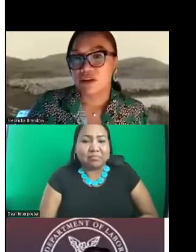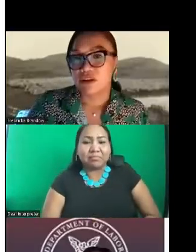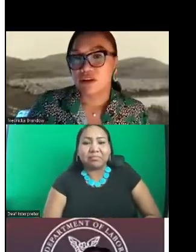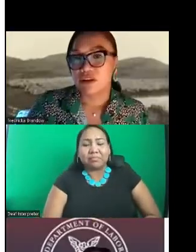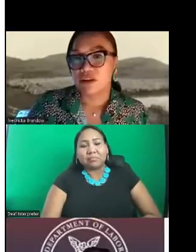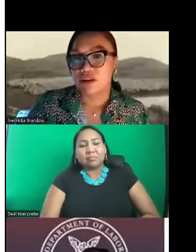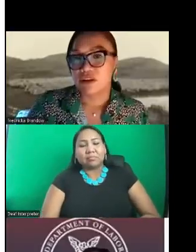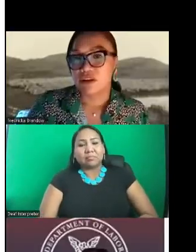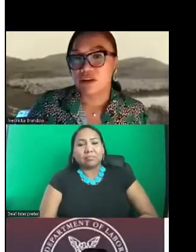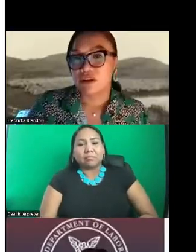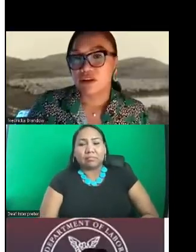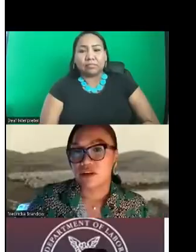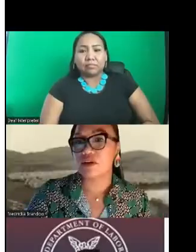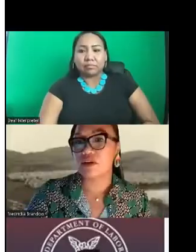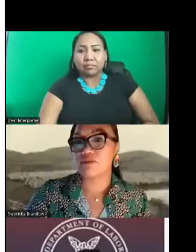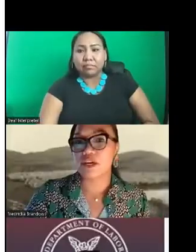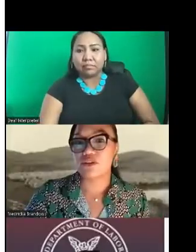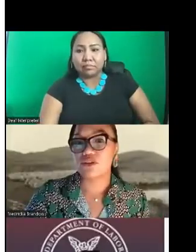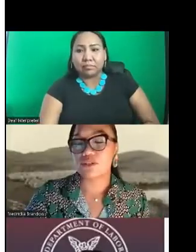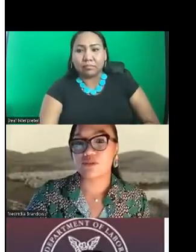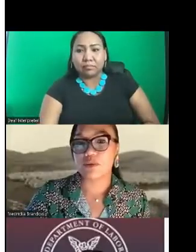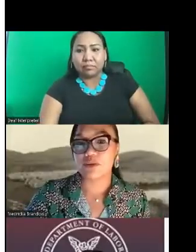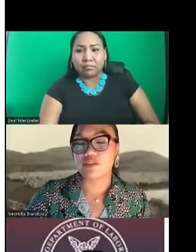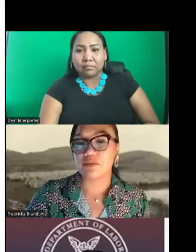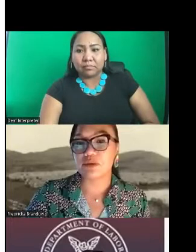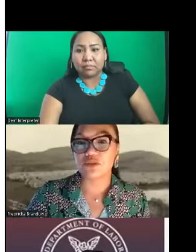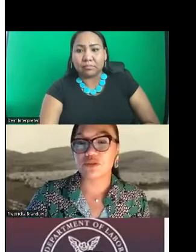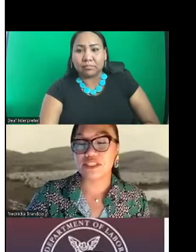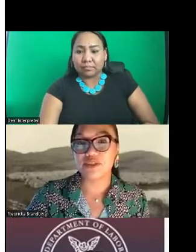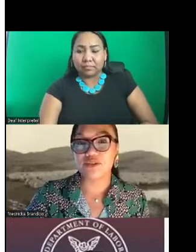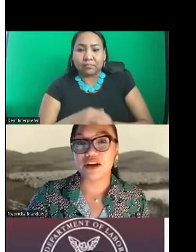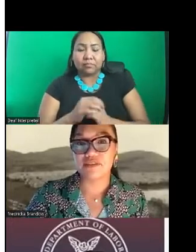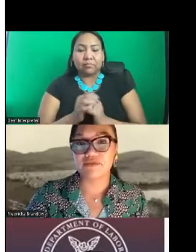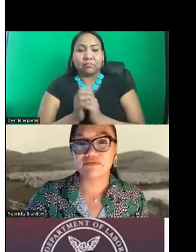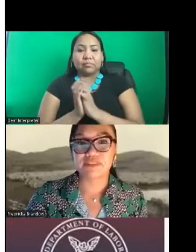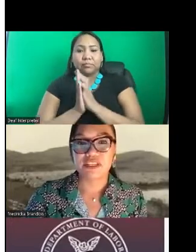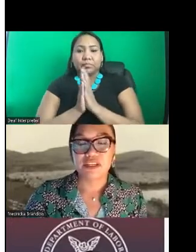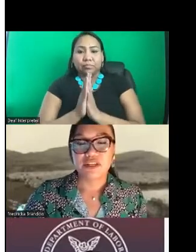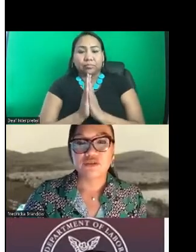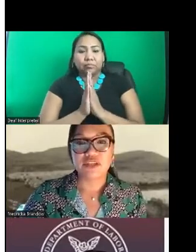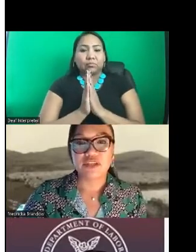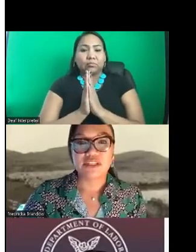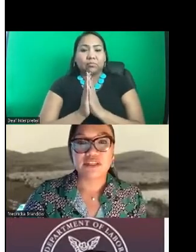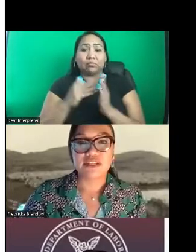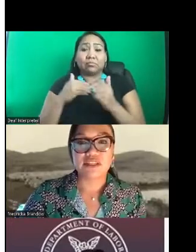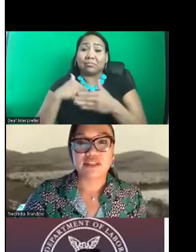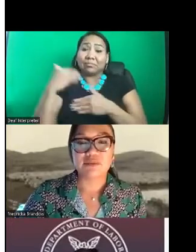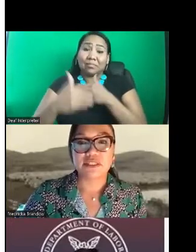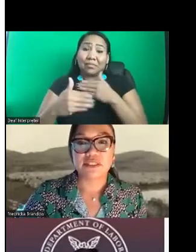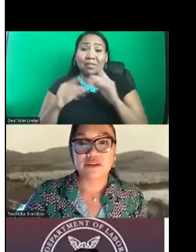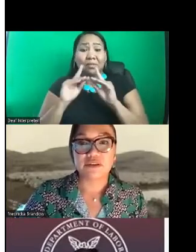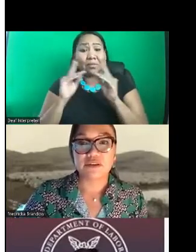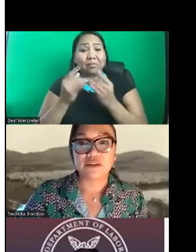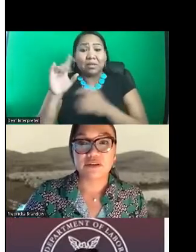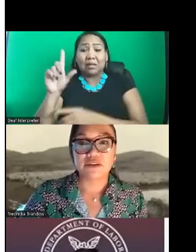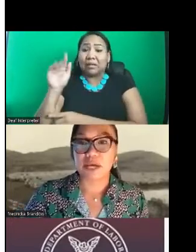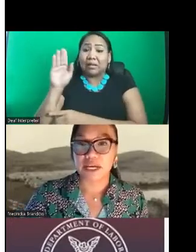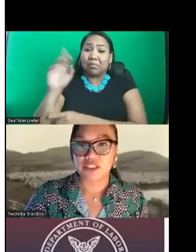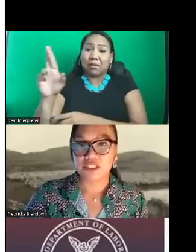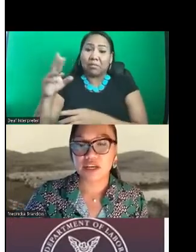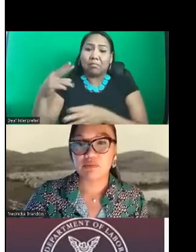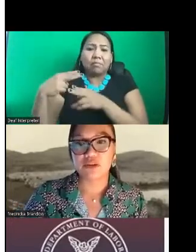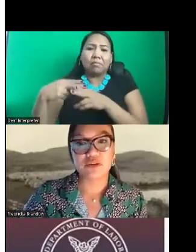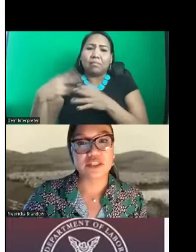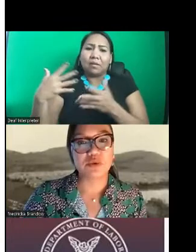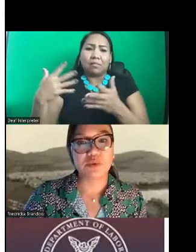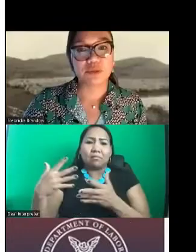Next, we will be welcomed by the U.S. Department of Labor, Teresa Lujan. Teresa is Mescalero and Chiricahua